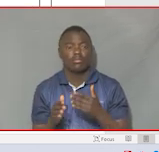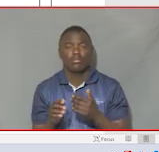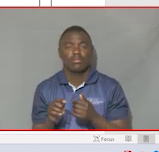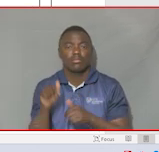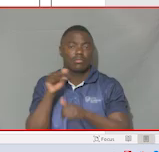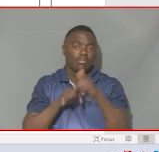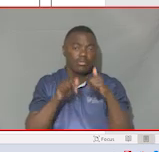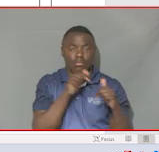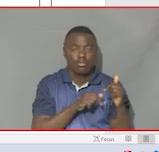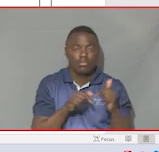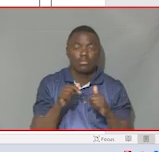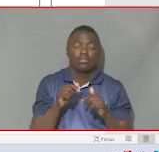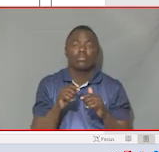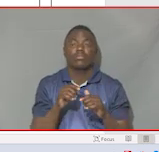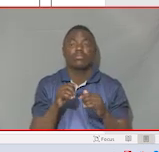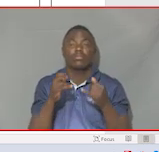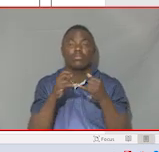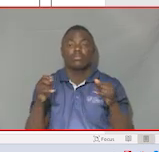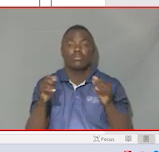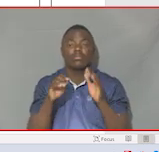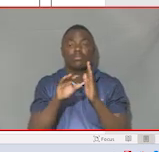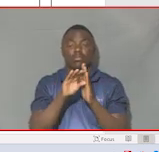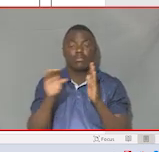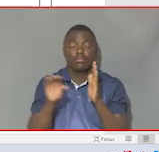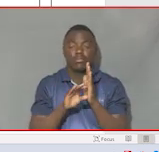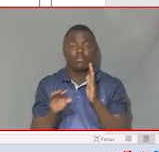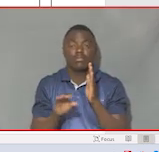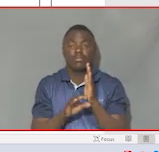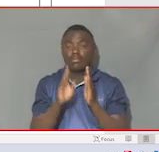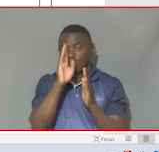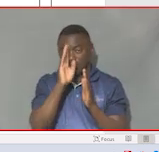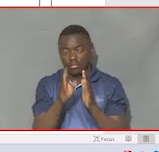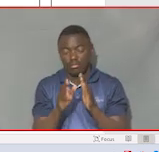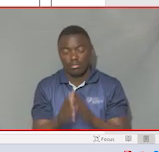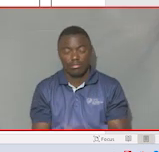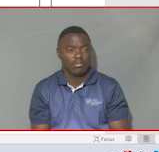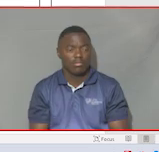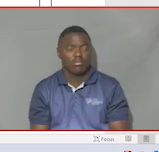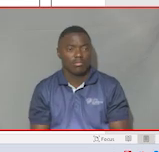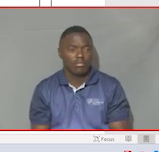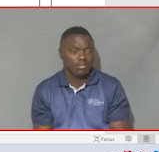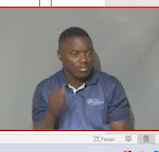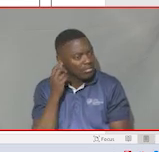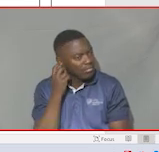focused on the straight line, the parabola, and the exponential graph, which is the logarithmic graph.